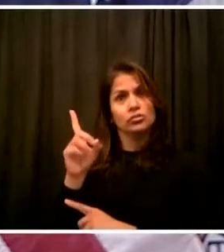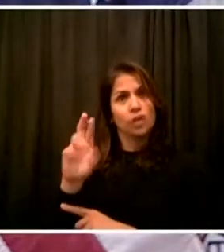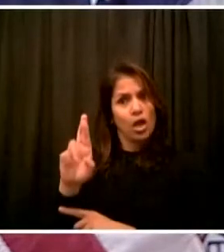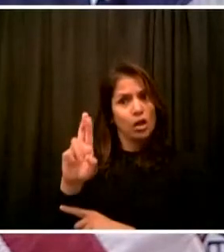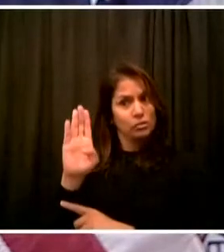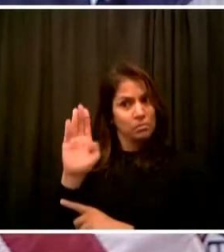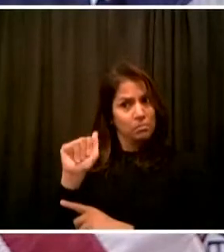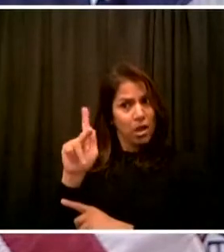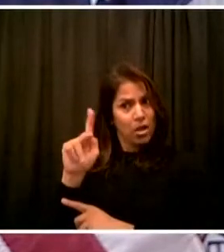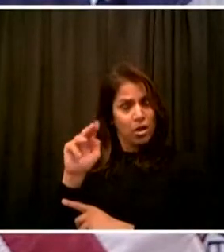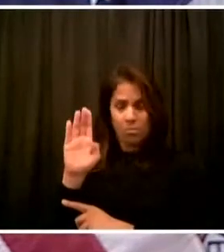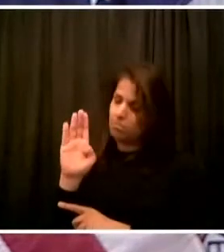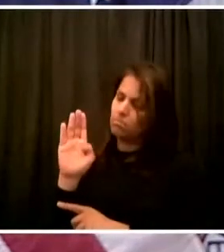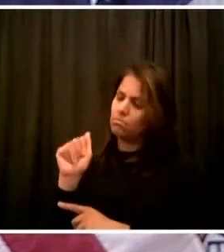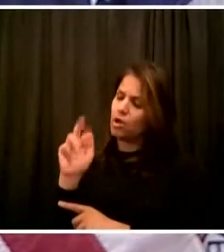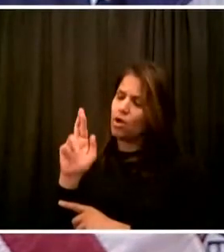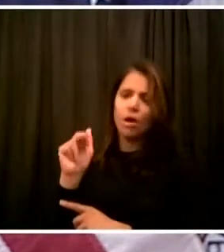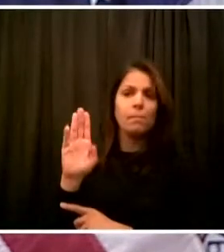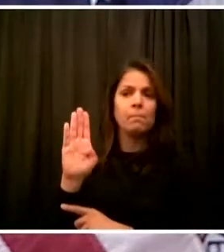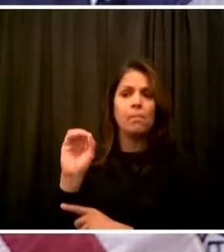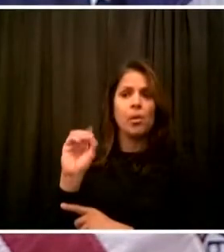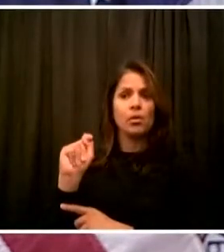advice in the crisis early on?